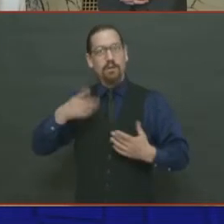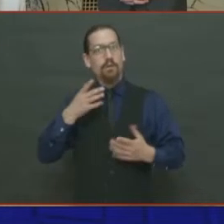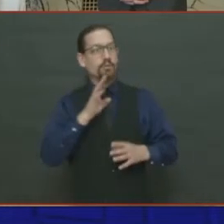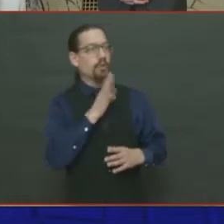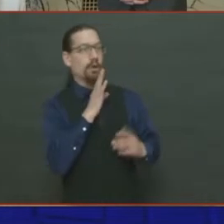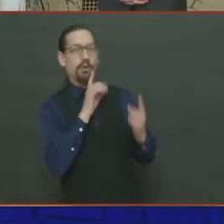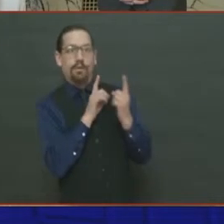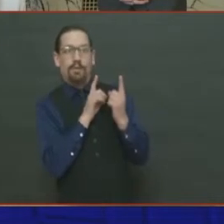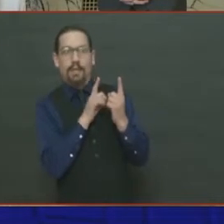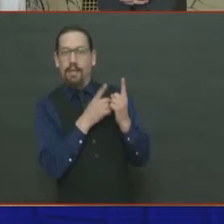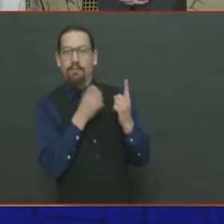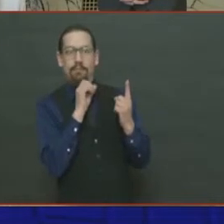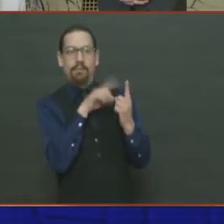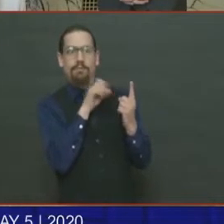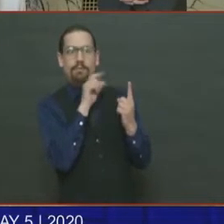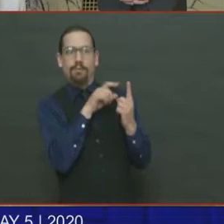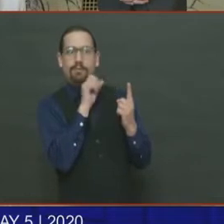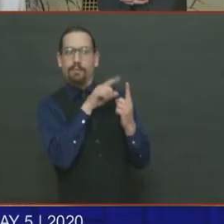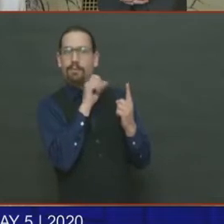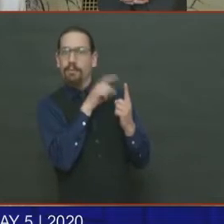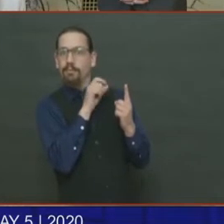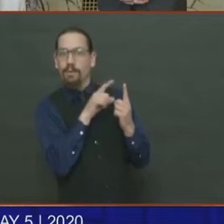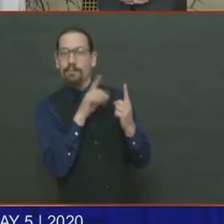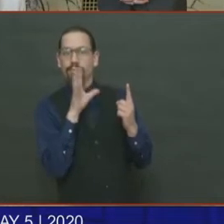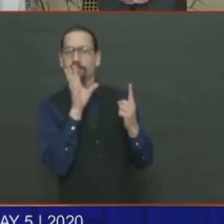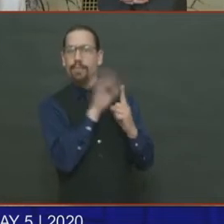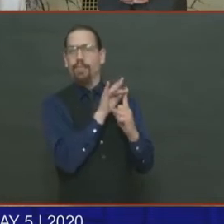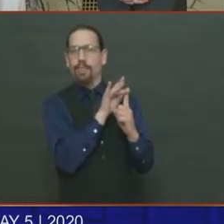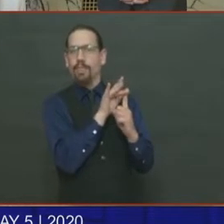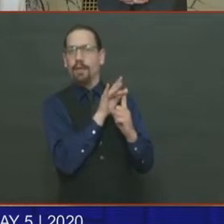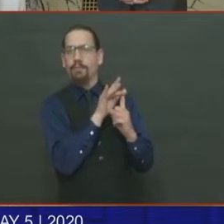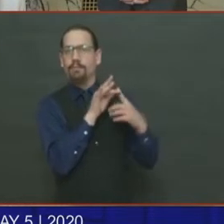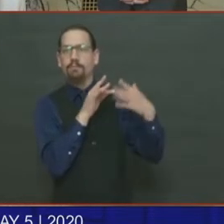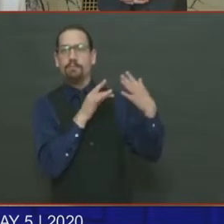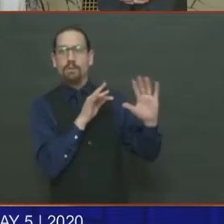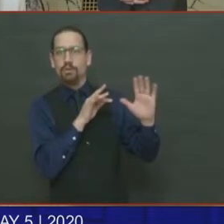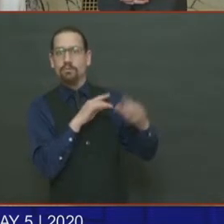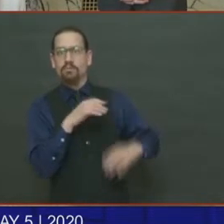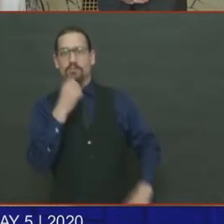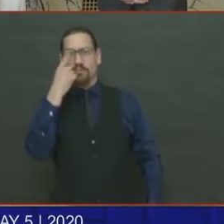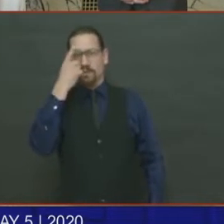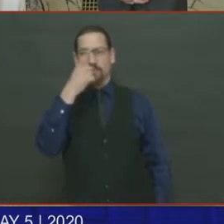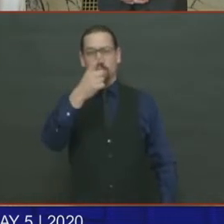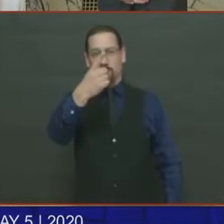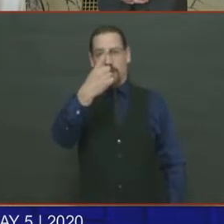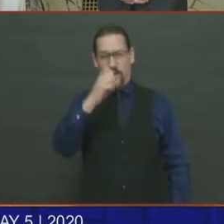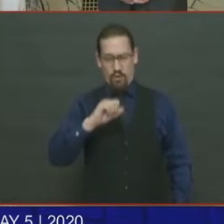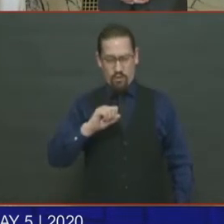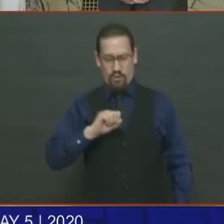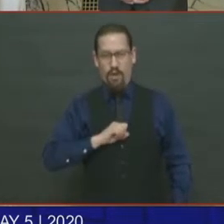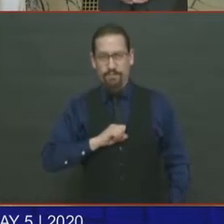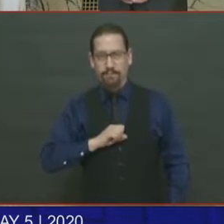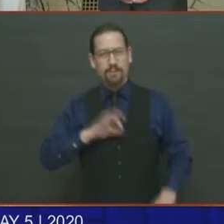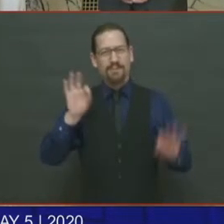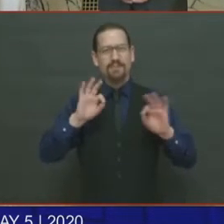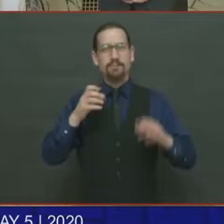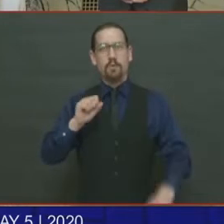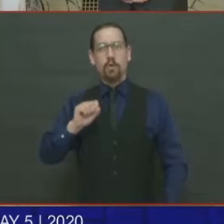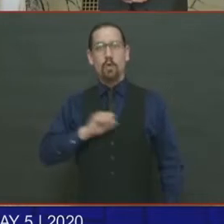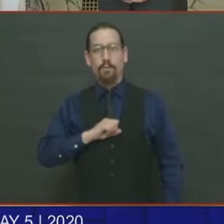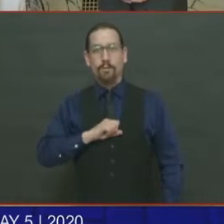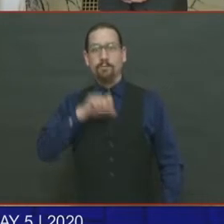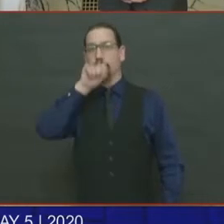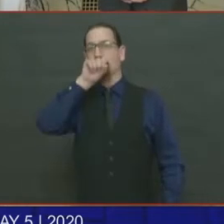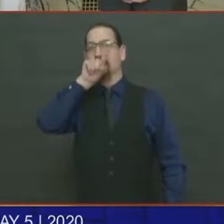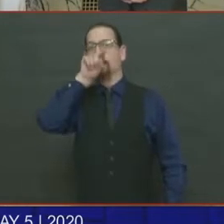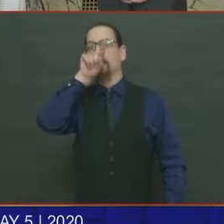one single cough can result in a person spreading 3,000 droplets. And the droplets are what the virus can